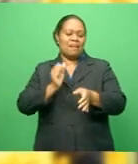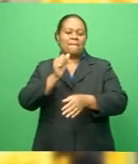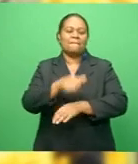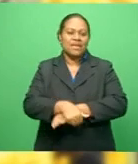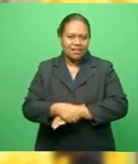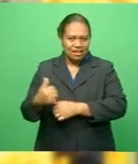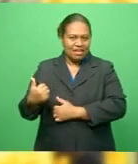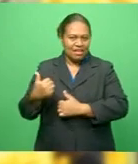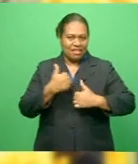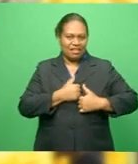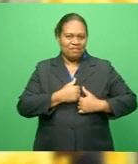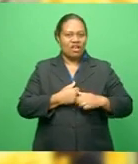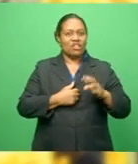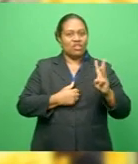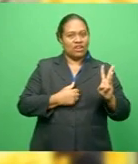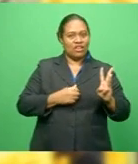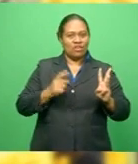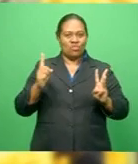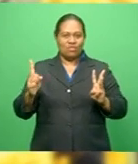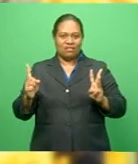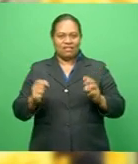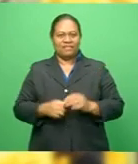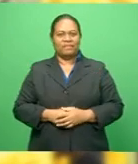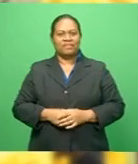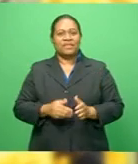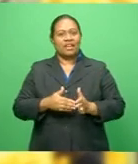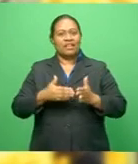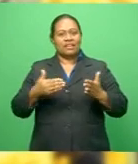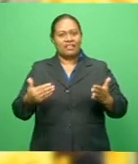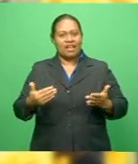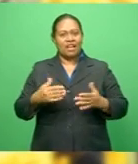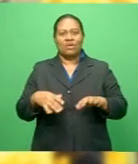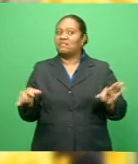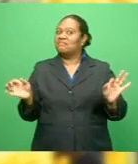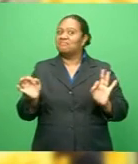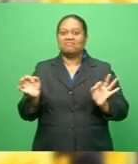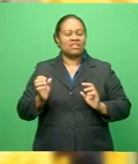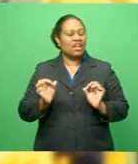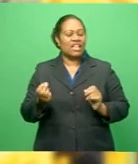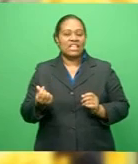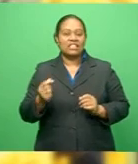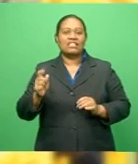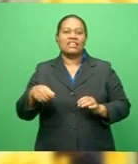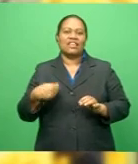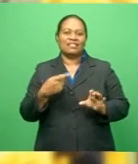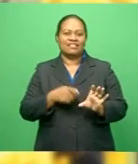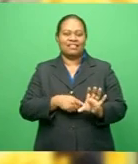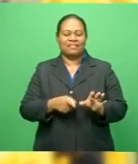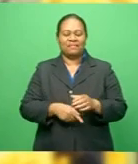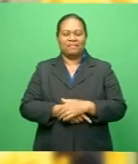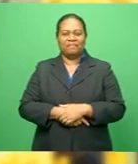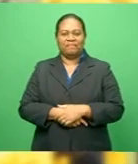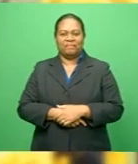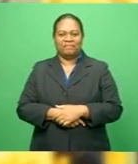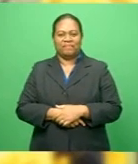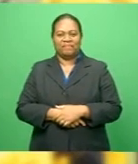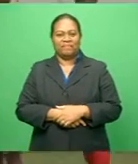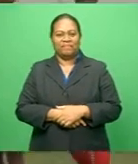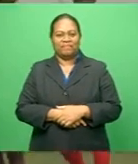competition, beating Army 3-1, but no, things will not be easy in 2021. Caroline Itabi with this